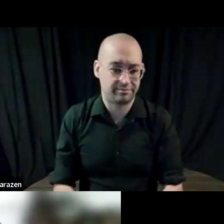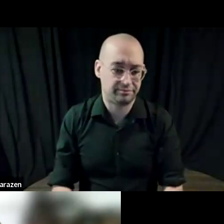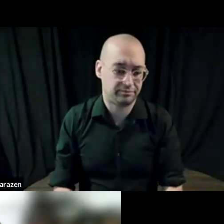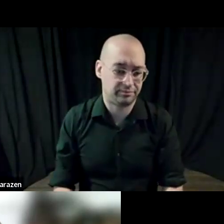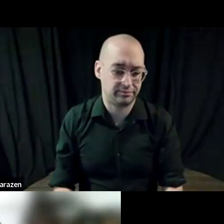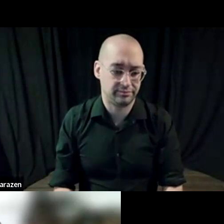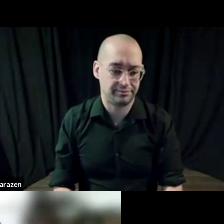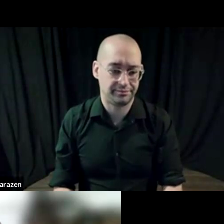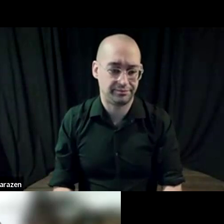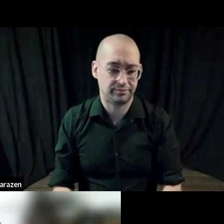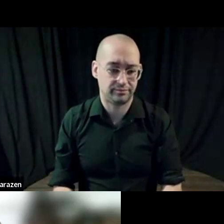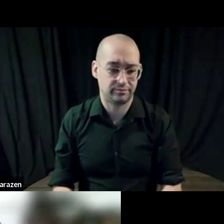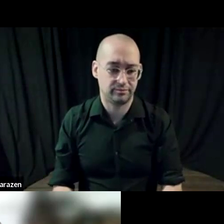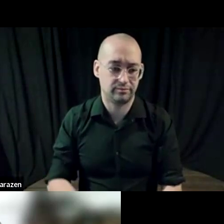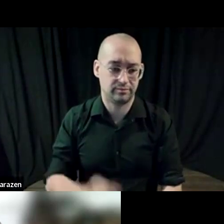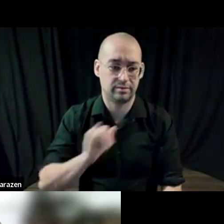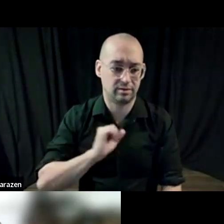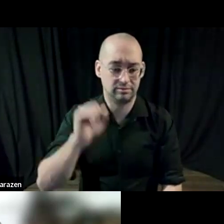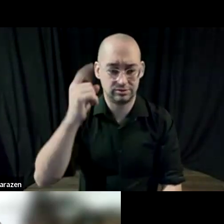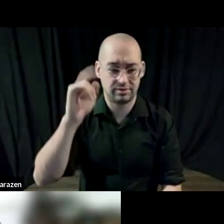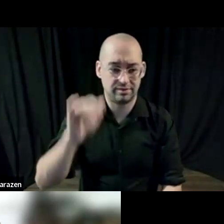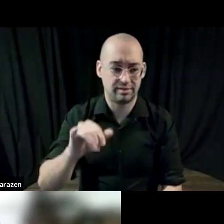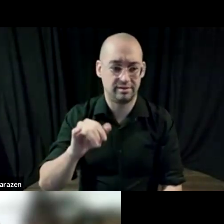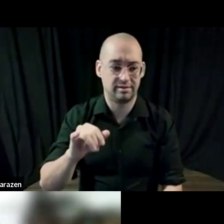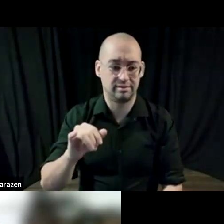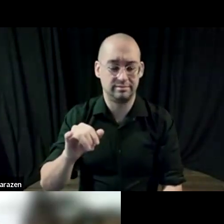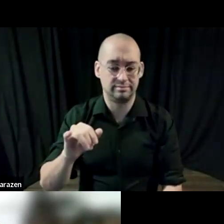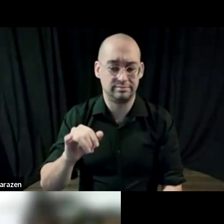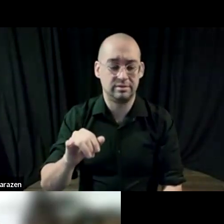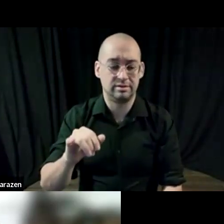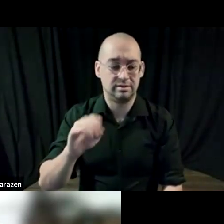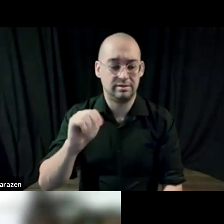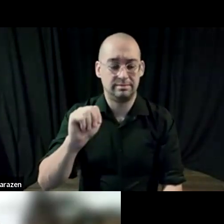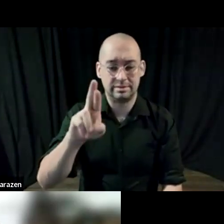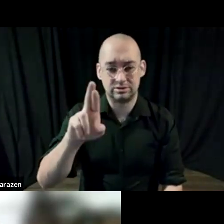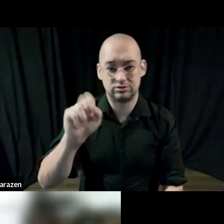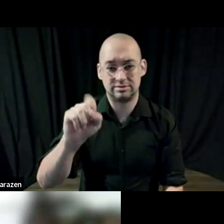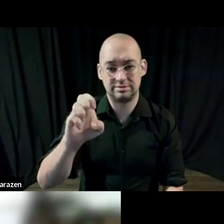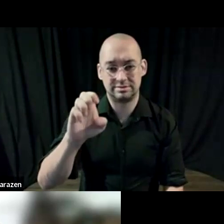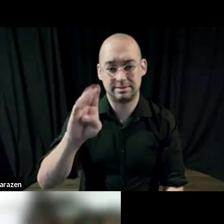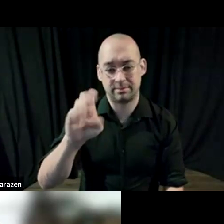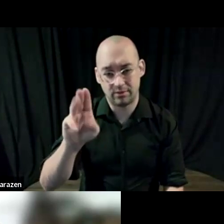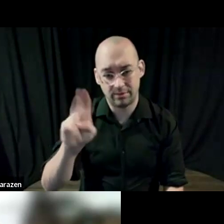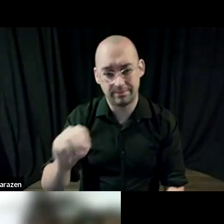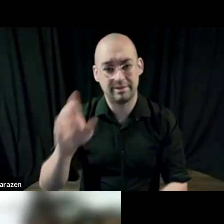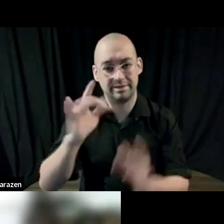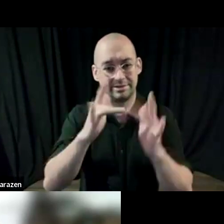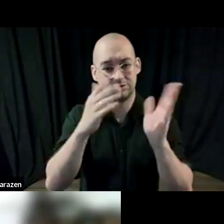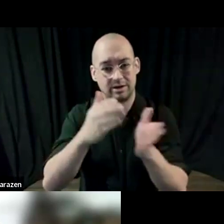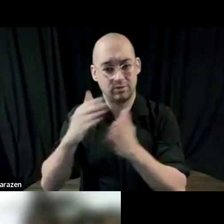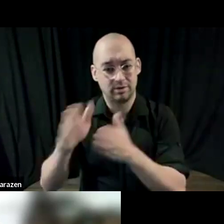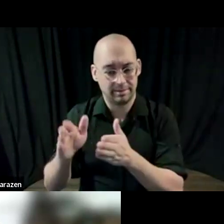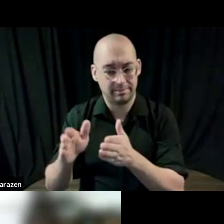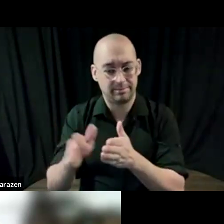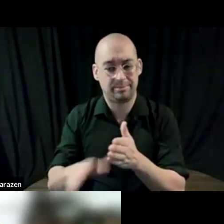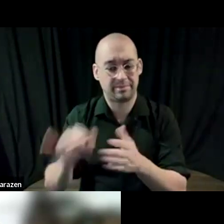Thanks. And I can appreciate that. Mr. Seebob, in the digital equity plan, I thought